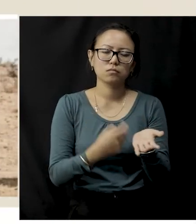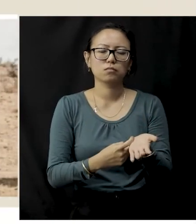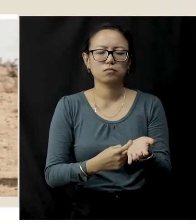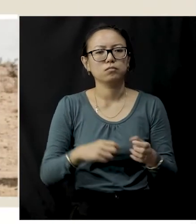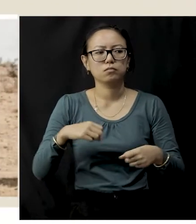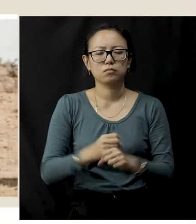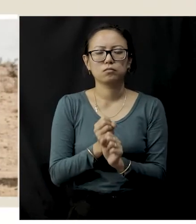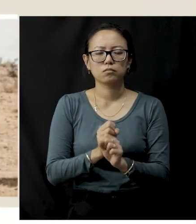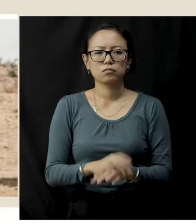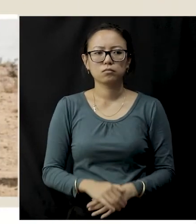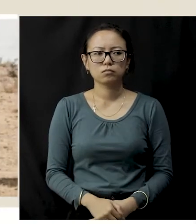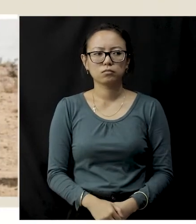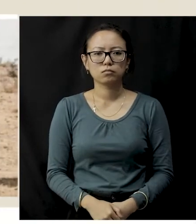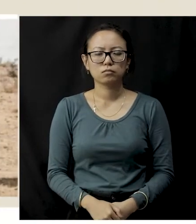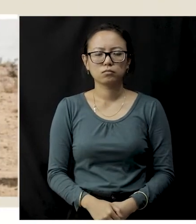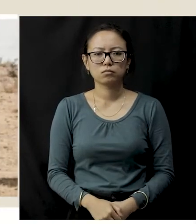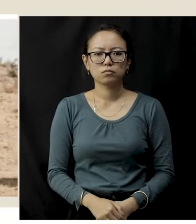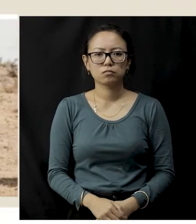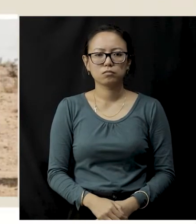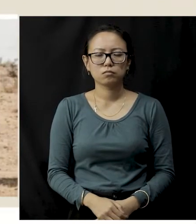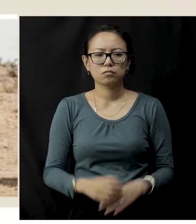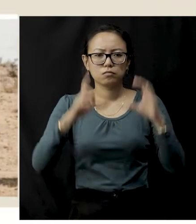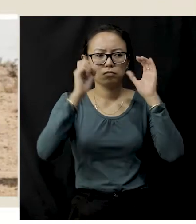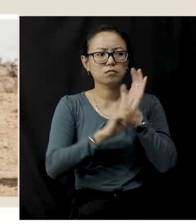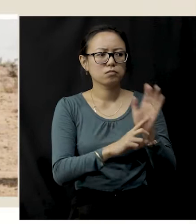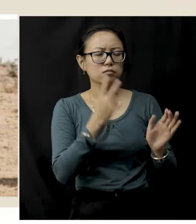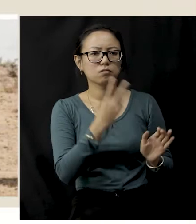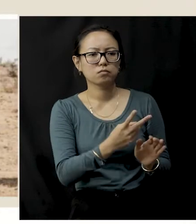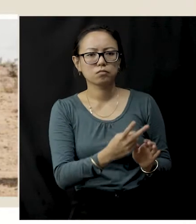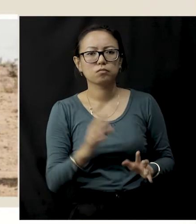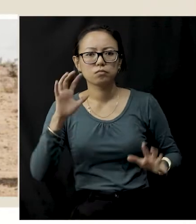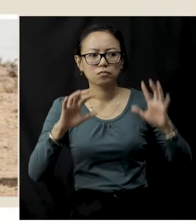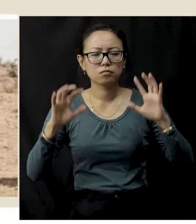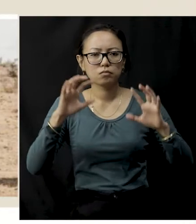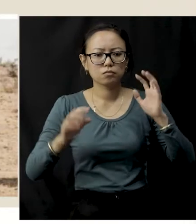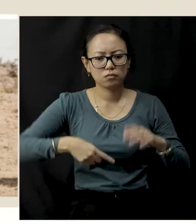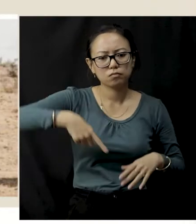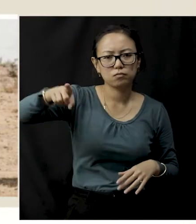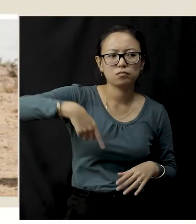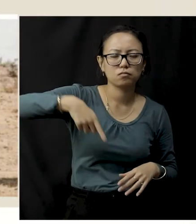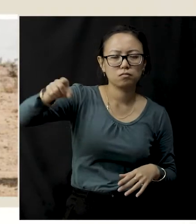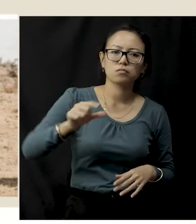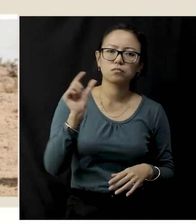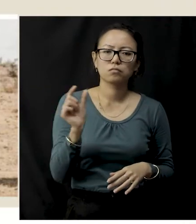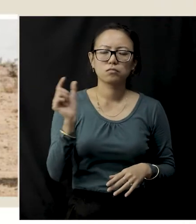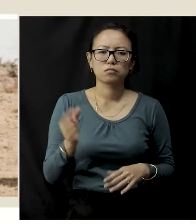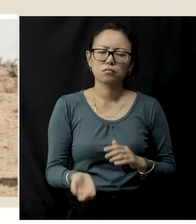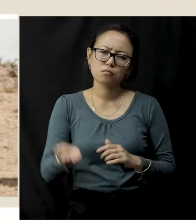So animals used for transportation. So those times, during the early man's